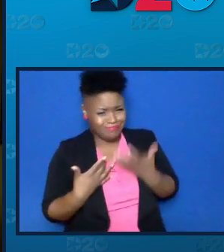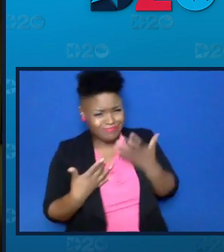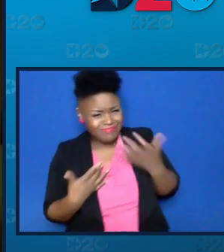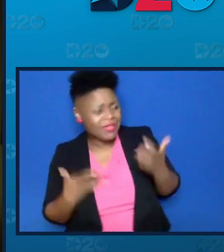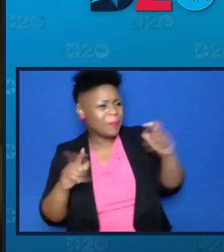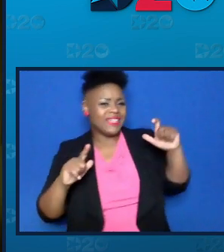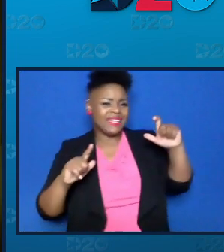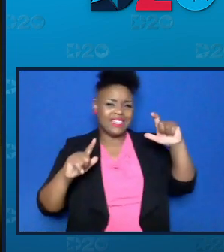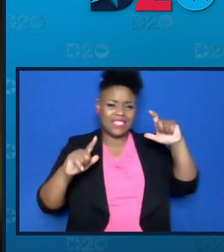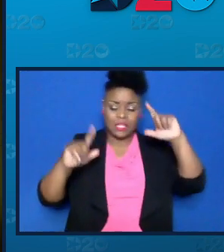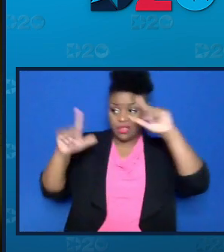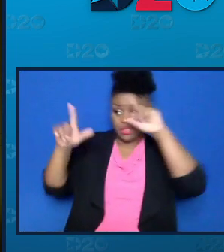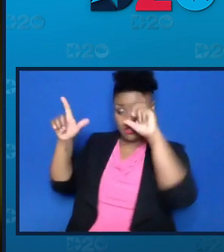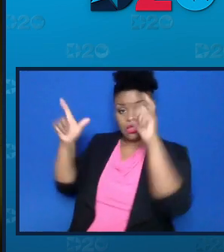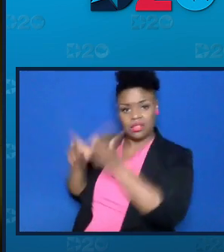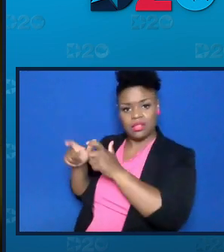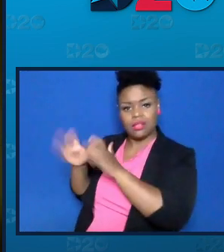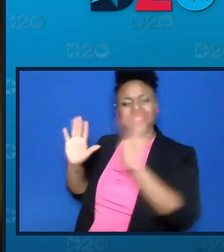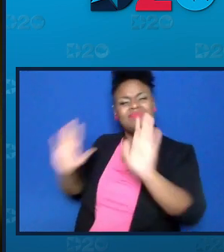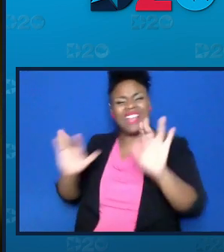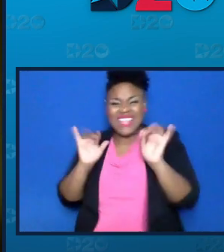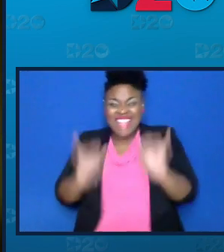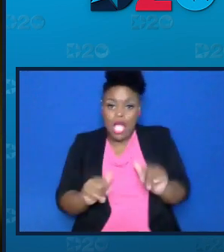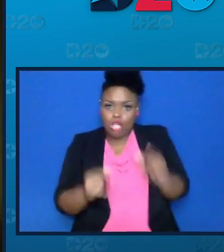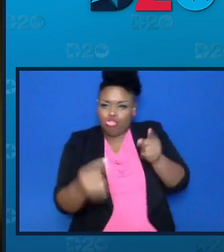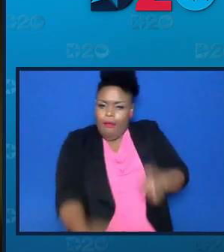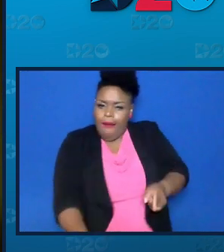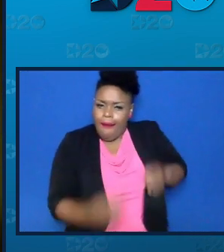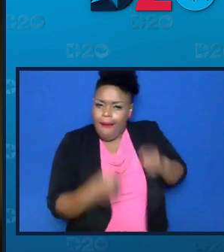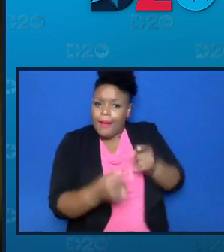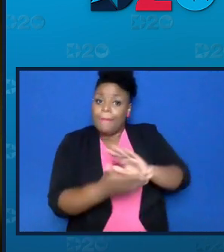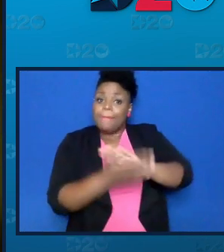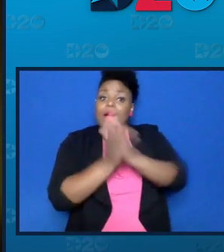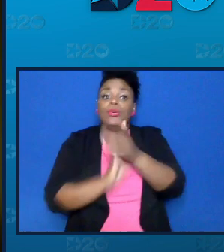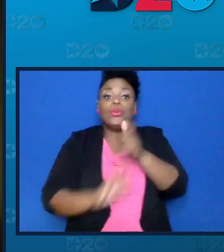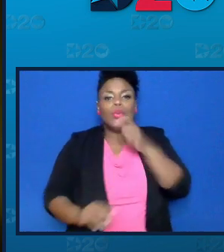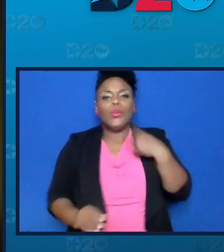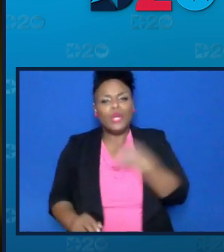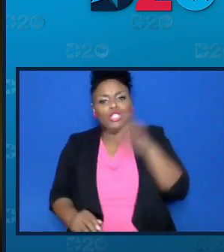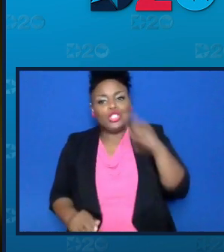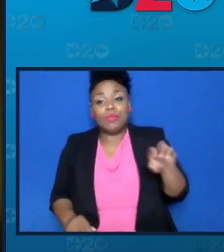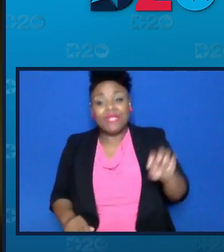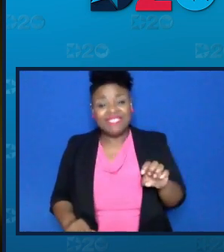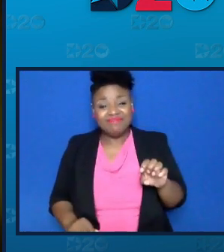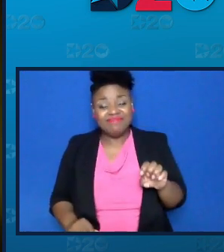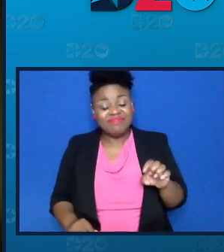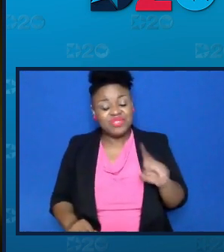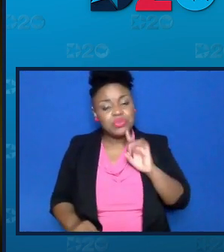to be who we ought to be is difficult, demanding, and ongoing.